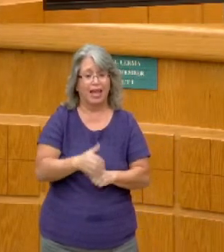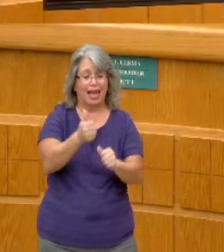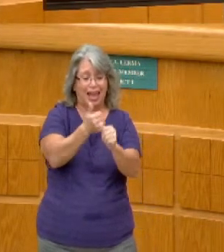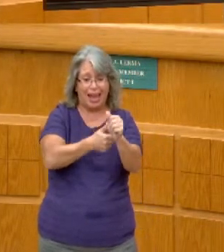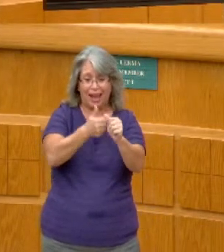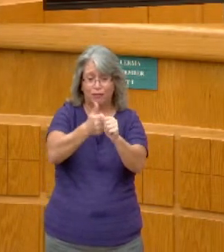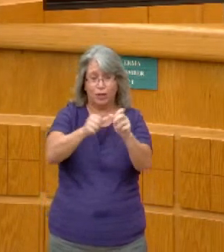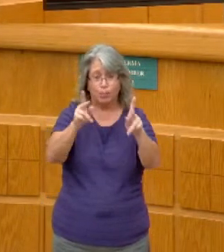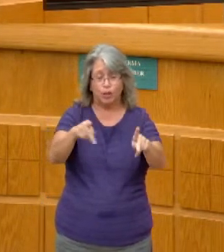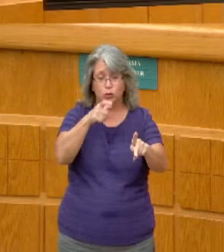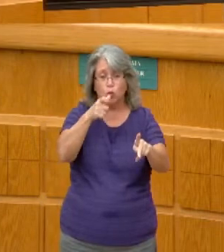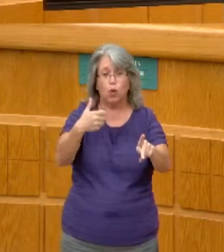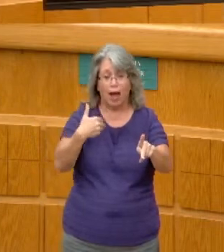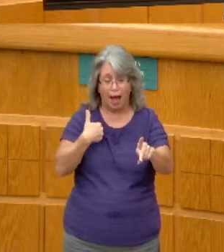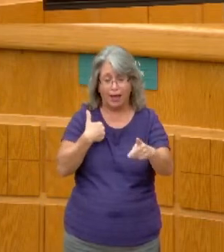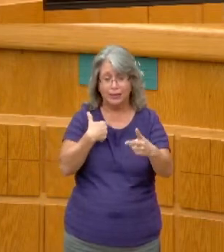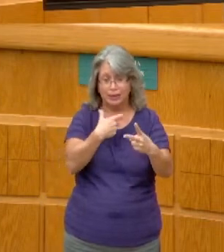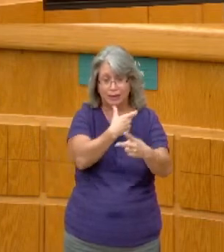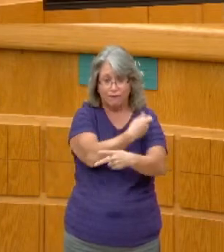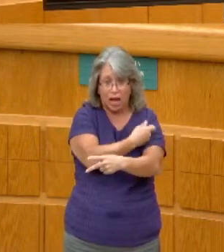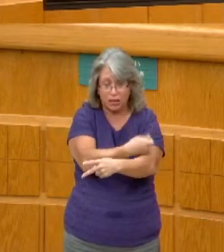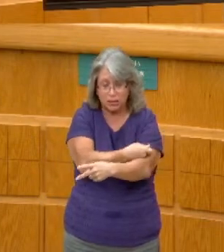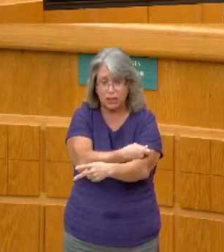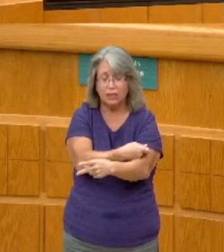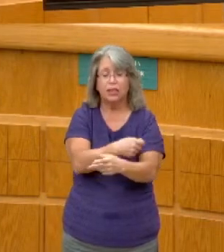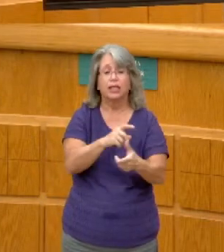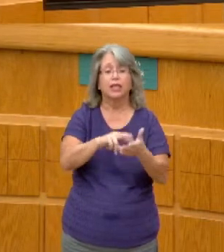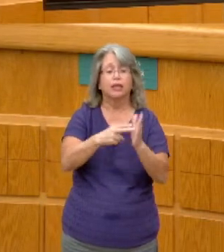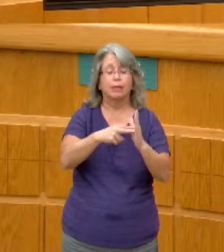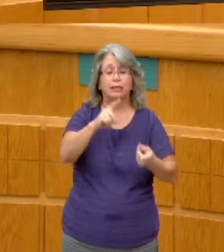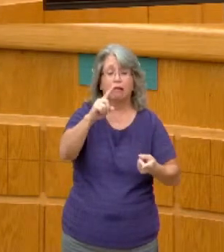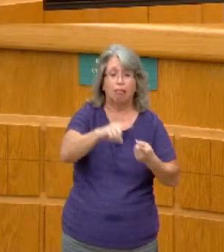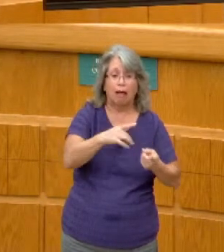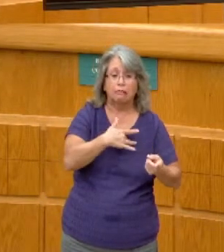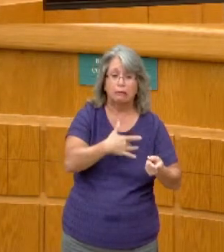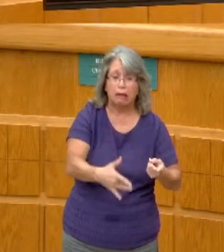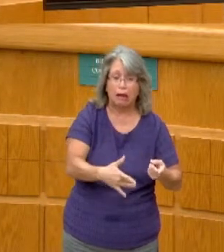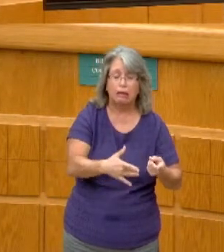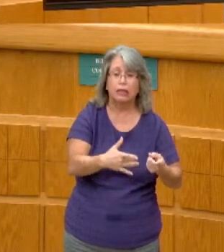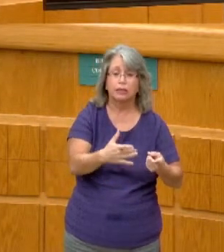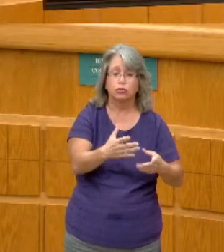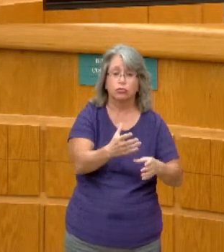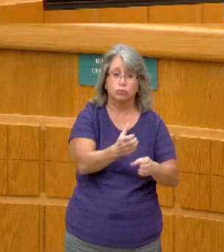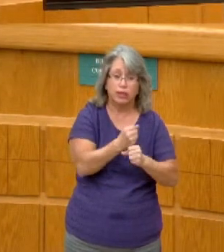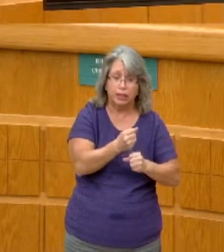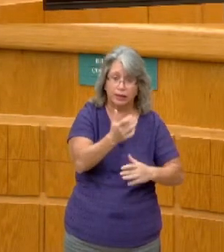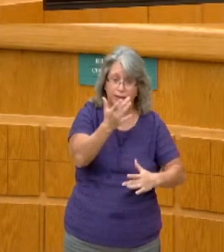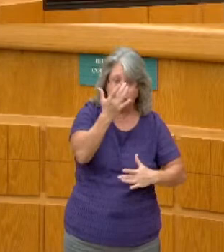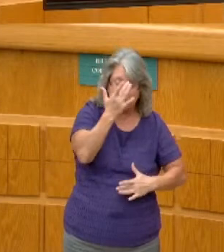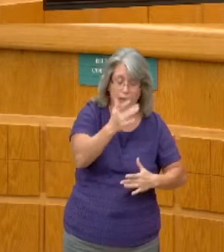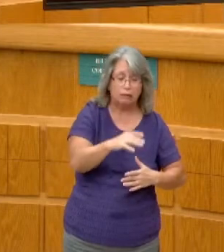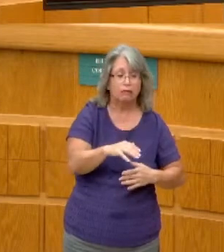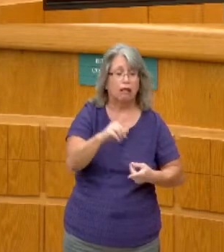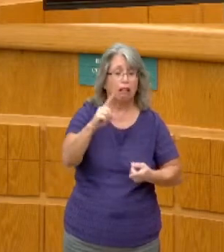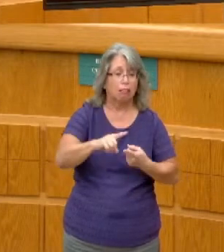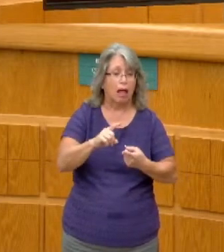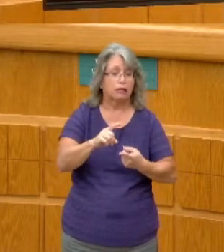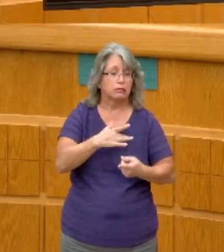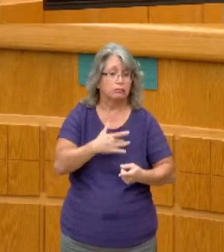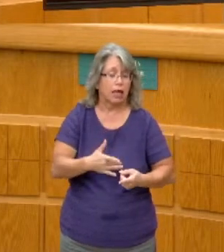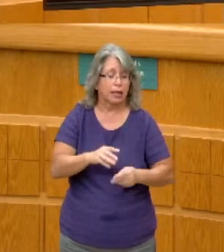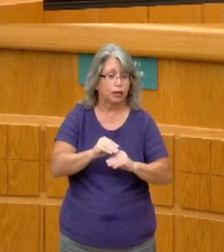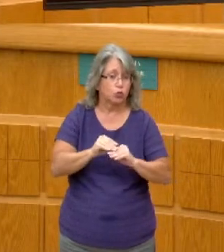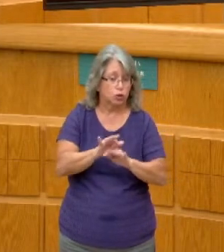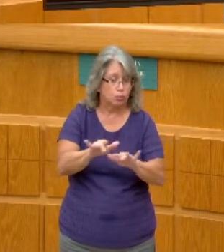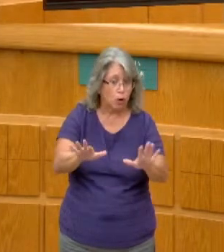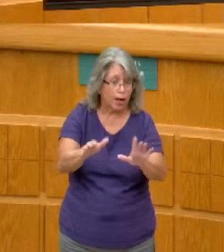less likely to be infected with the virus, less likely to spread the virus, and less likely to become ill from the virus. Here's the